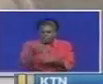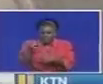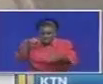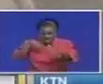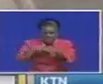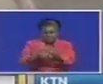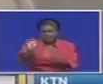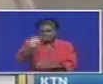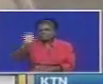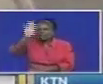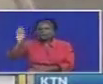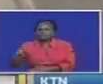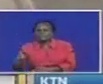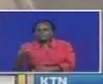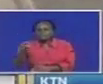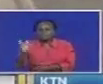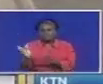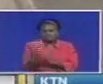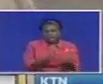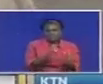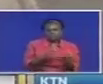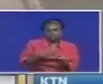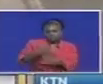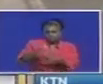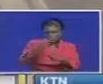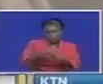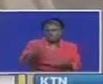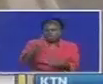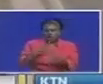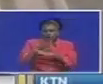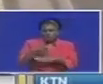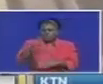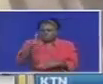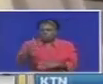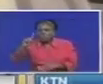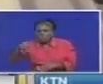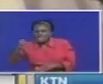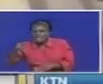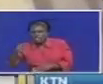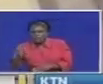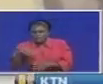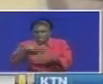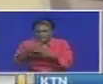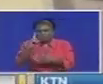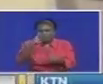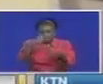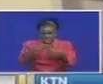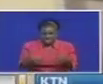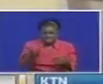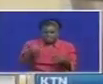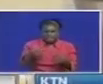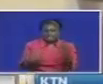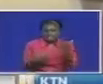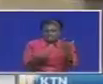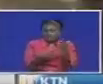into East Africa and plans to dispatch over 2 million devices in the region in the next 1 year. Now, Wewi Technology has